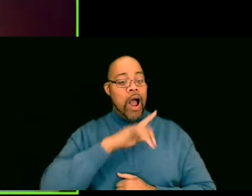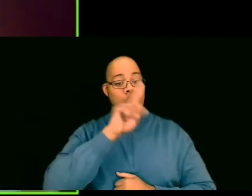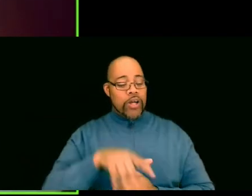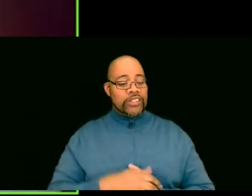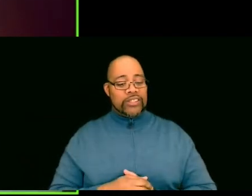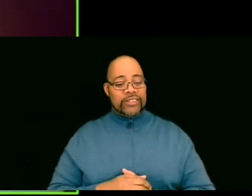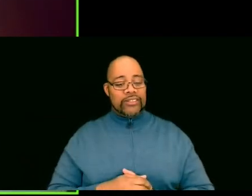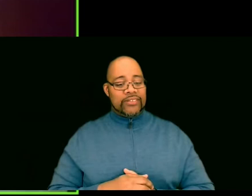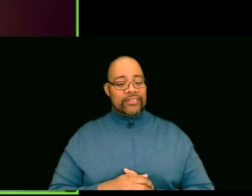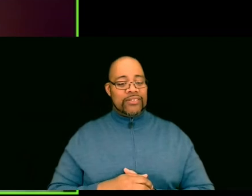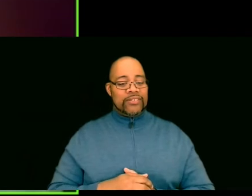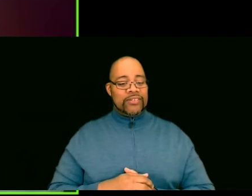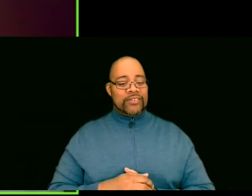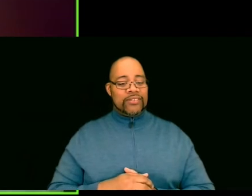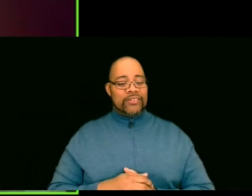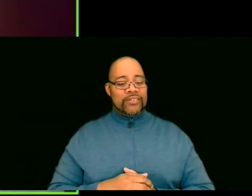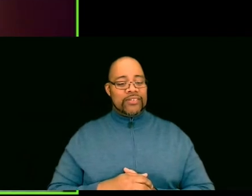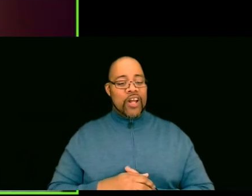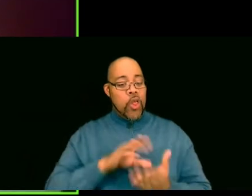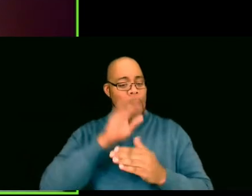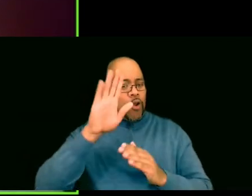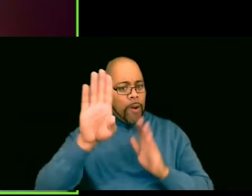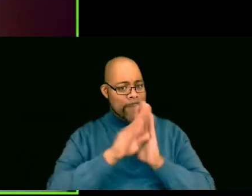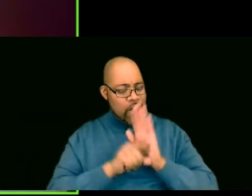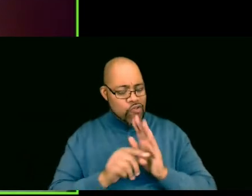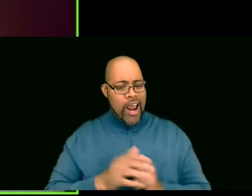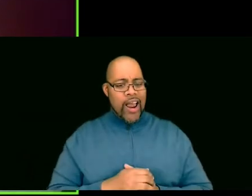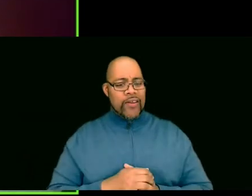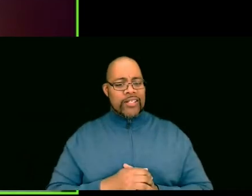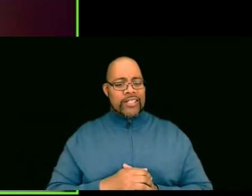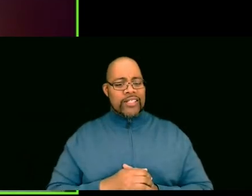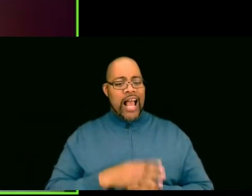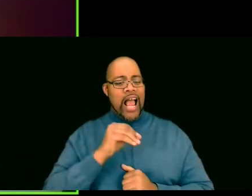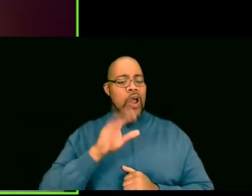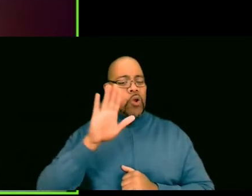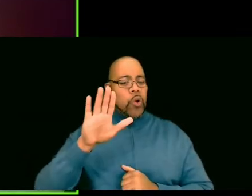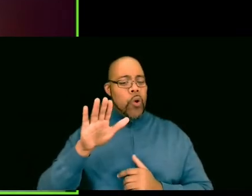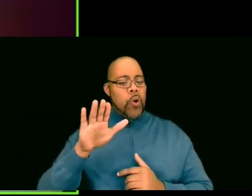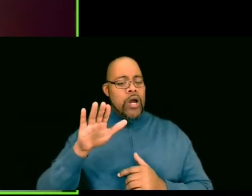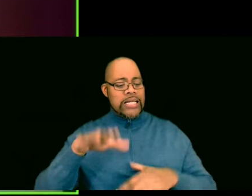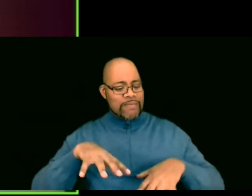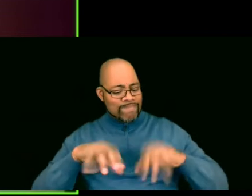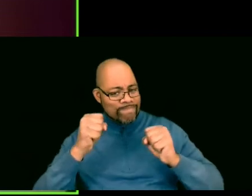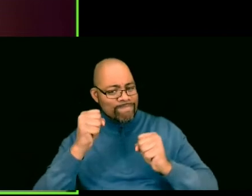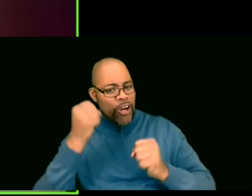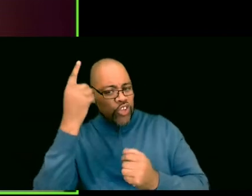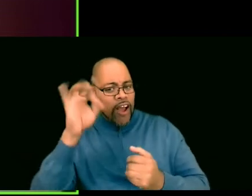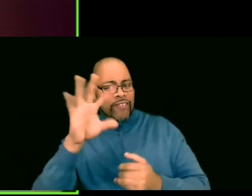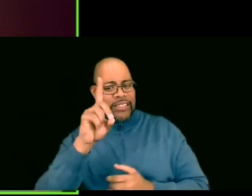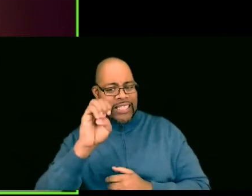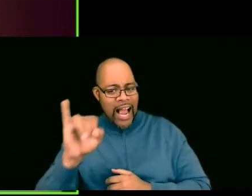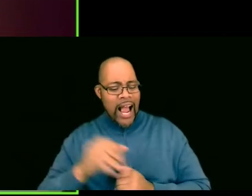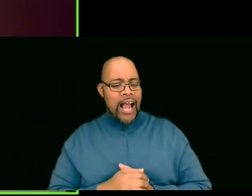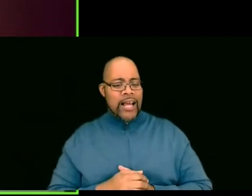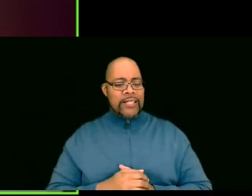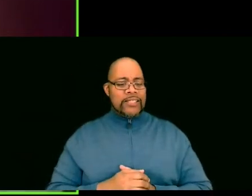So my question is, learning about your background and your take on DEI, I